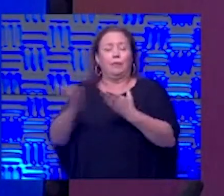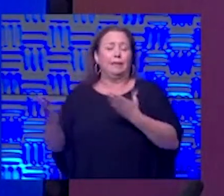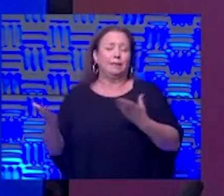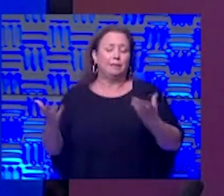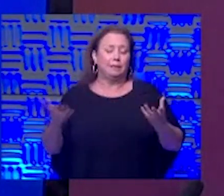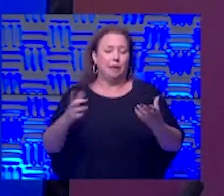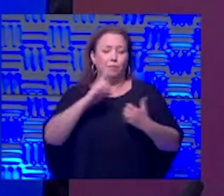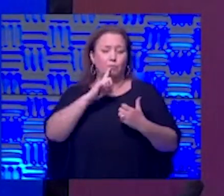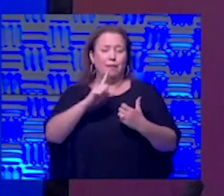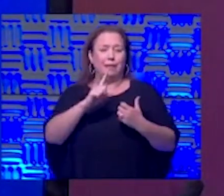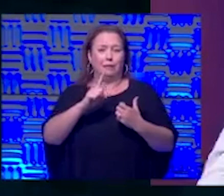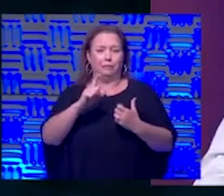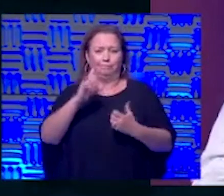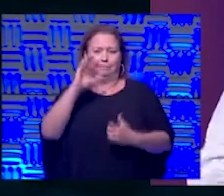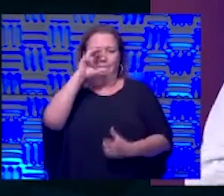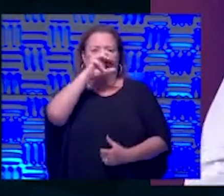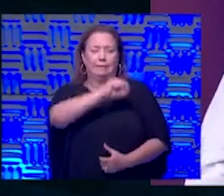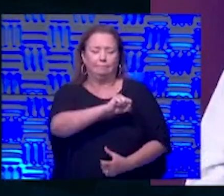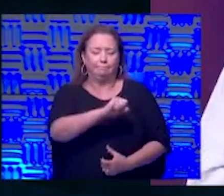think, is really speculative.